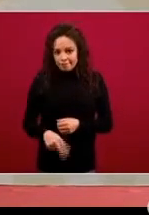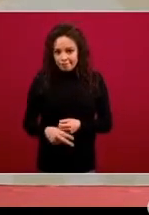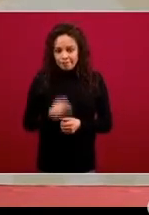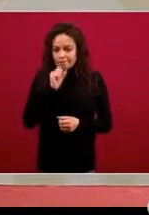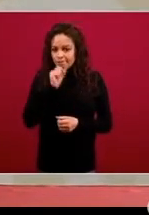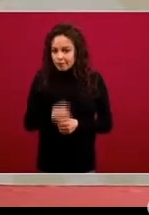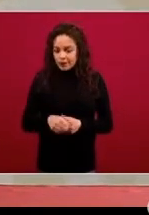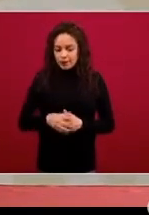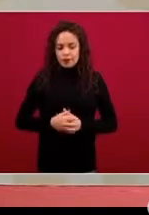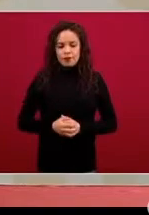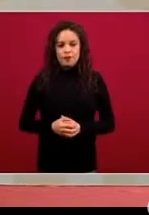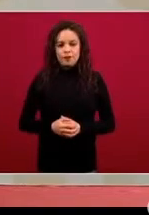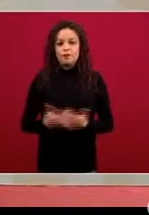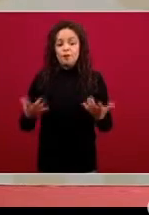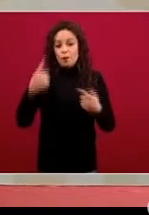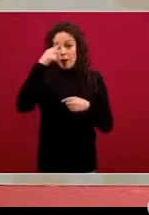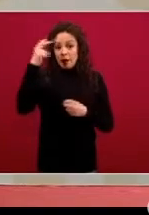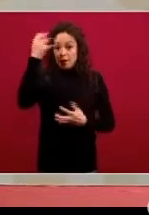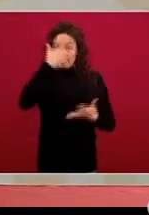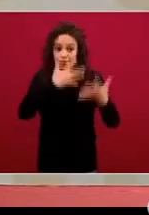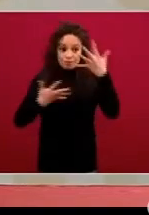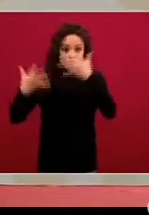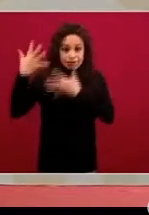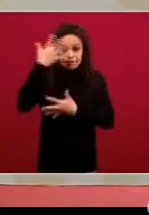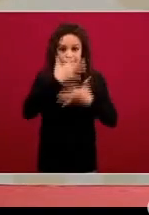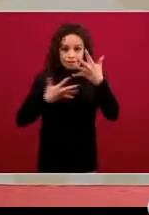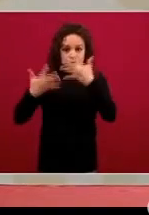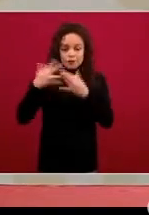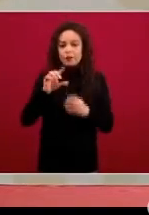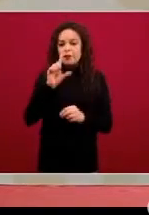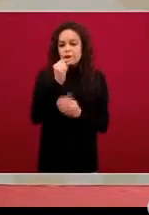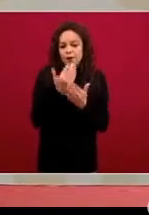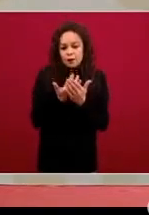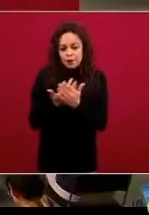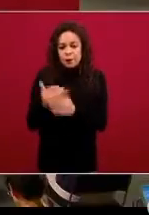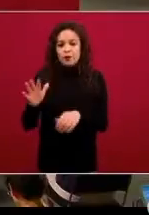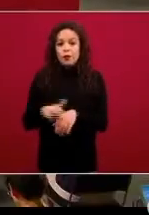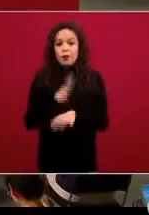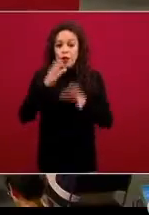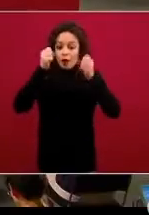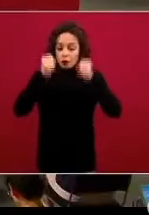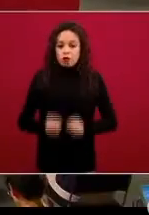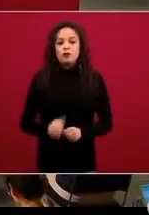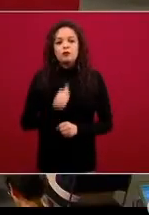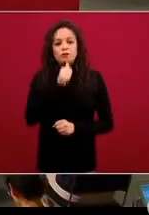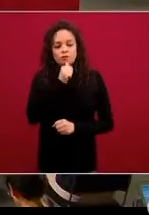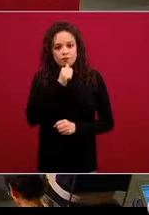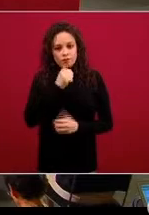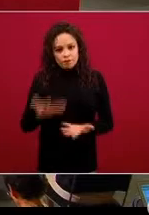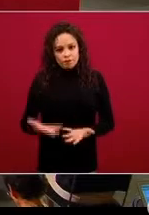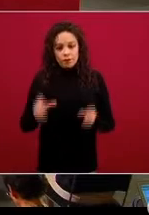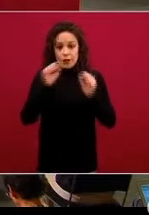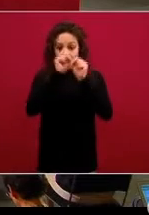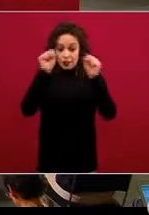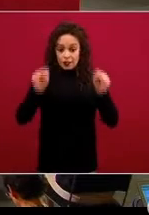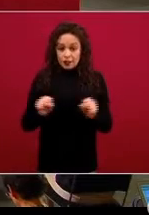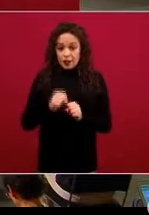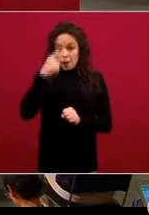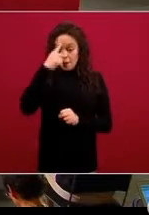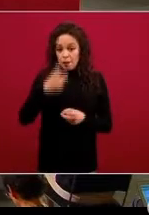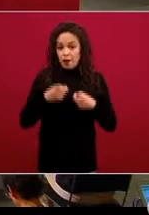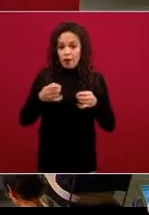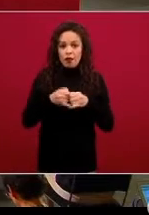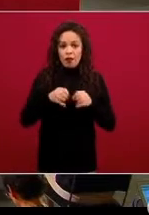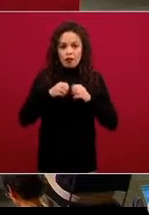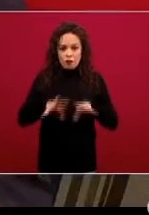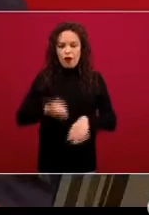So all of this, we're working on it very closely right now. Now, we have been working on pilot projects for a couple of days